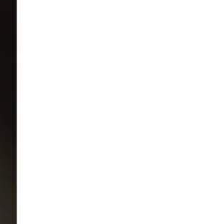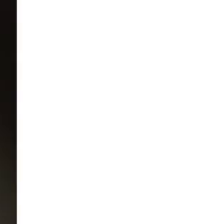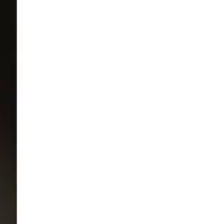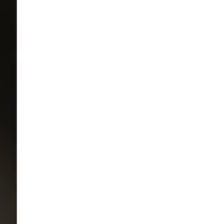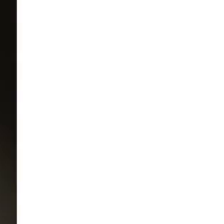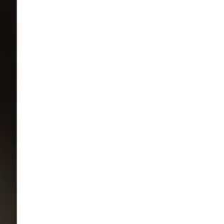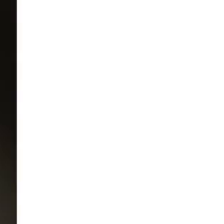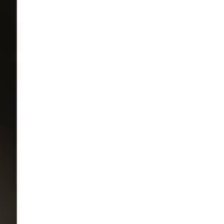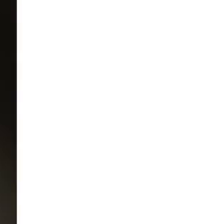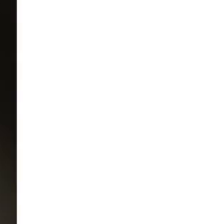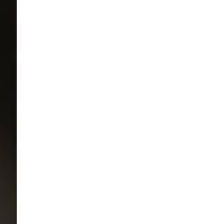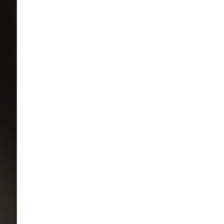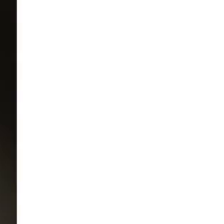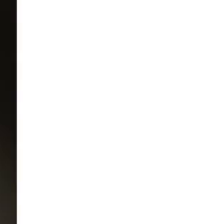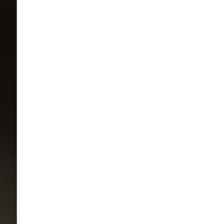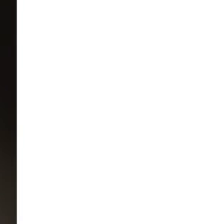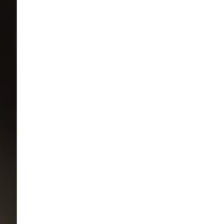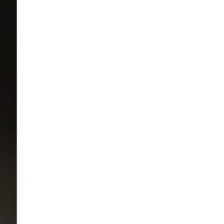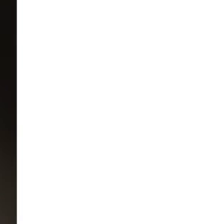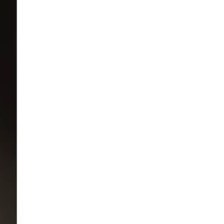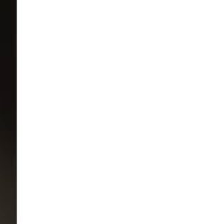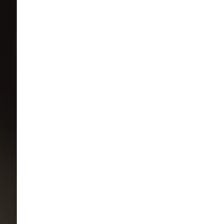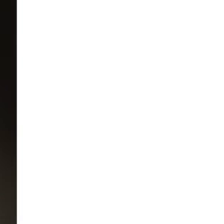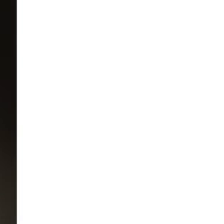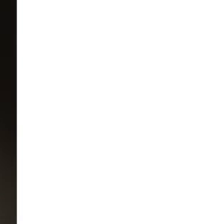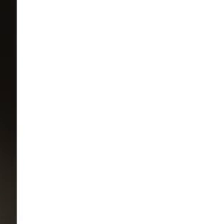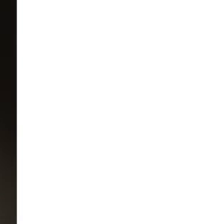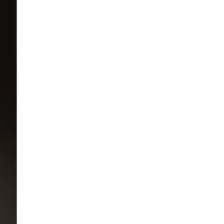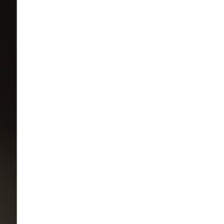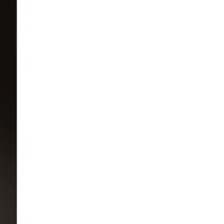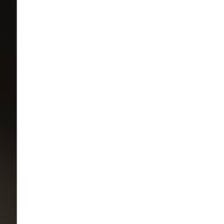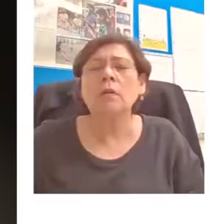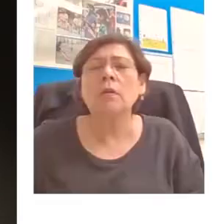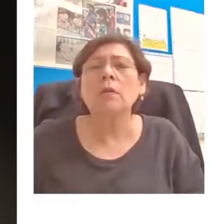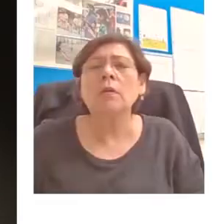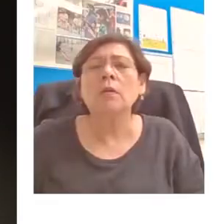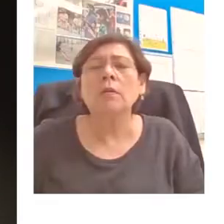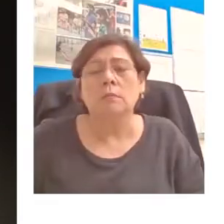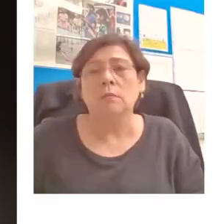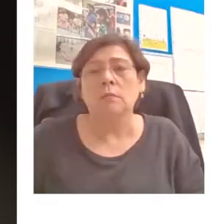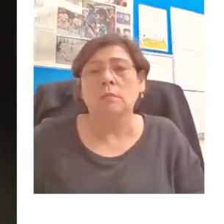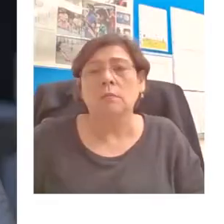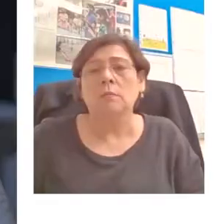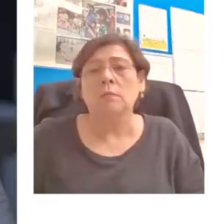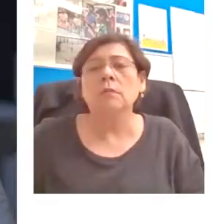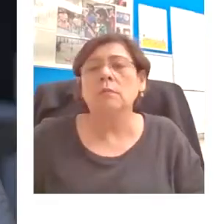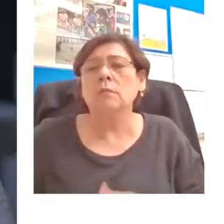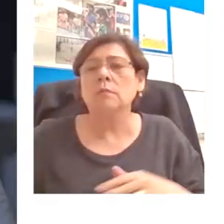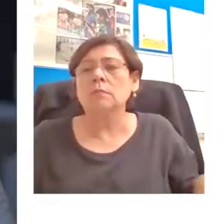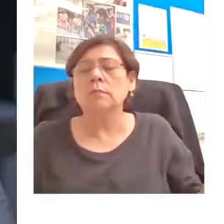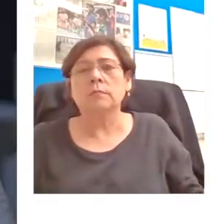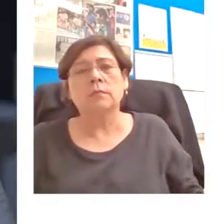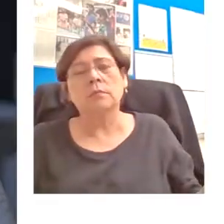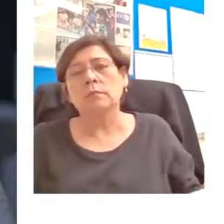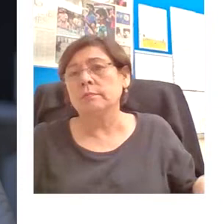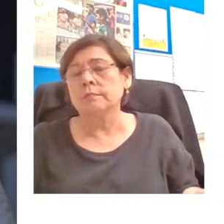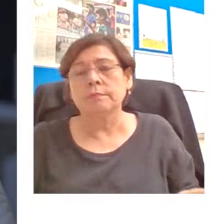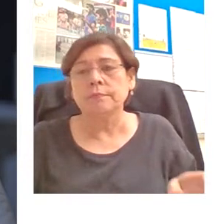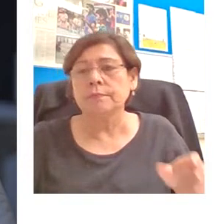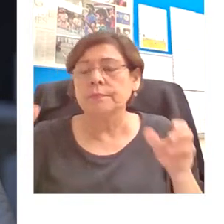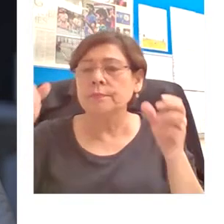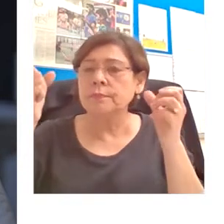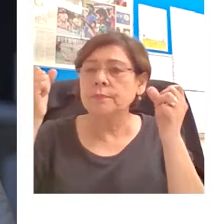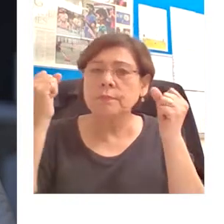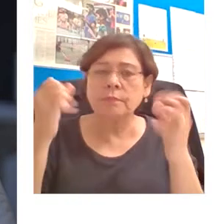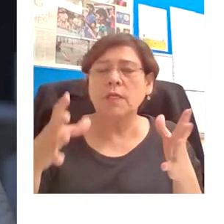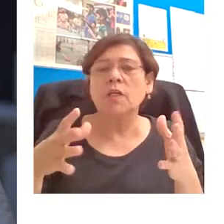mass production transformed many of the empirical disciplines, anatomy, botany, zoology,